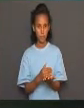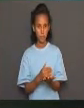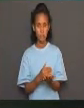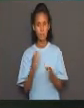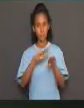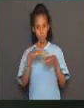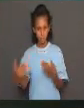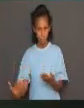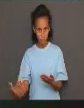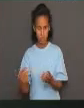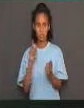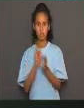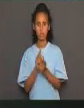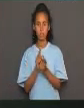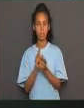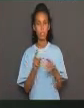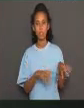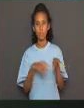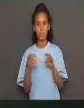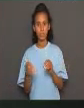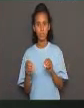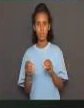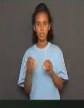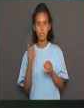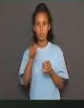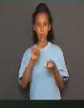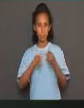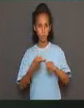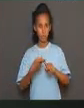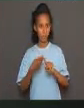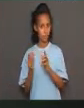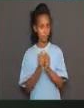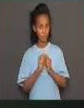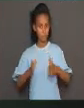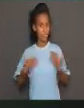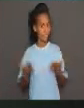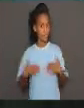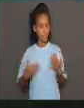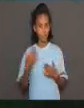Welcome back, students. Did you and your partner have an interesting discussion?